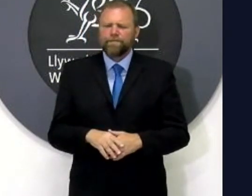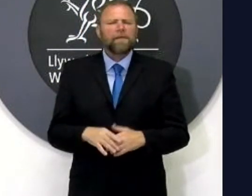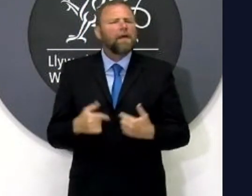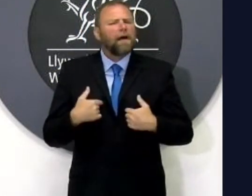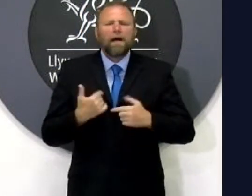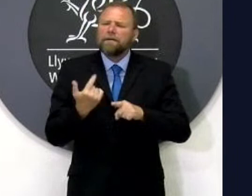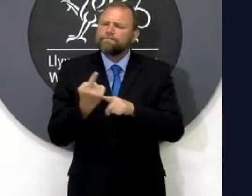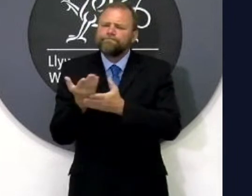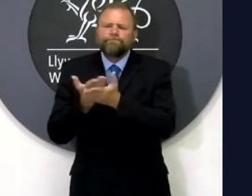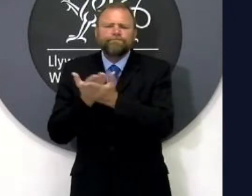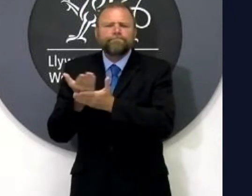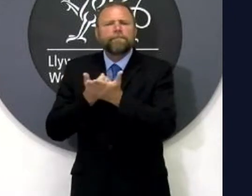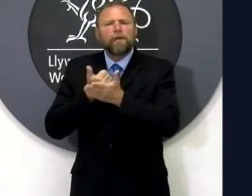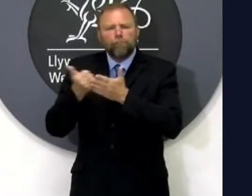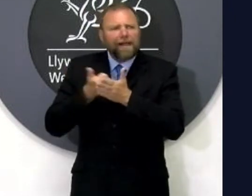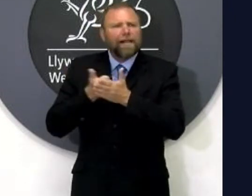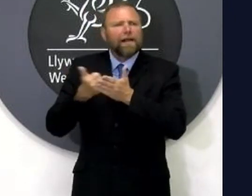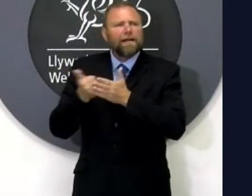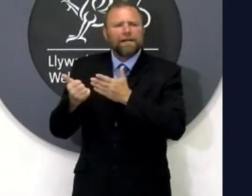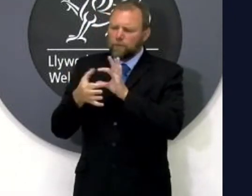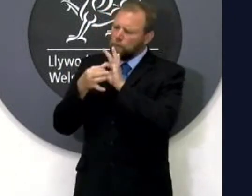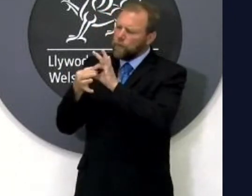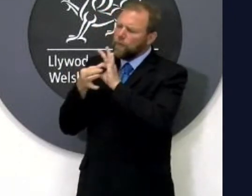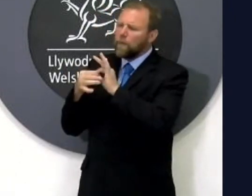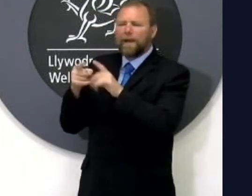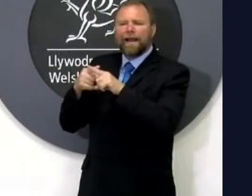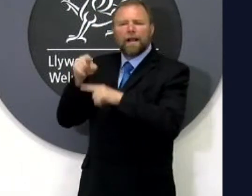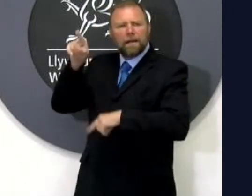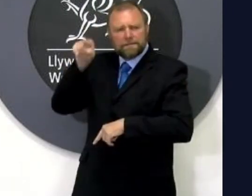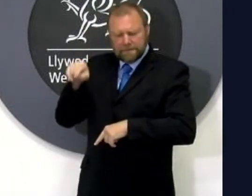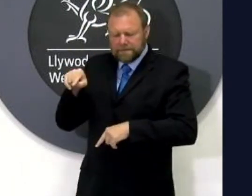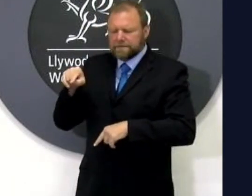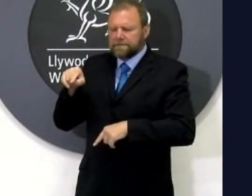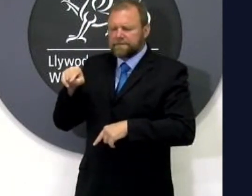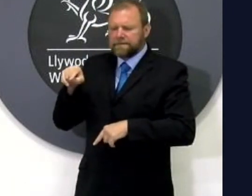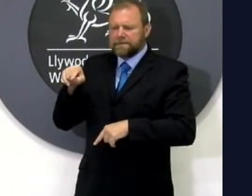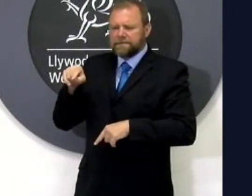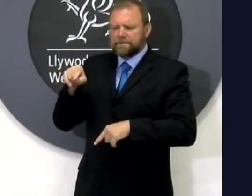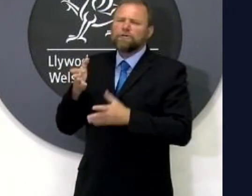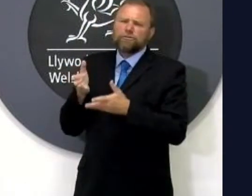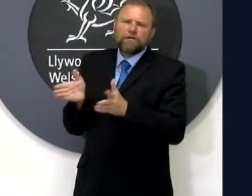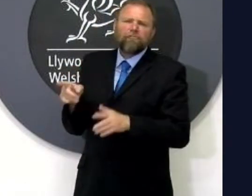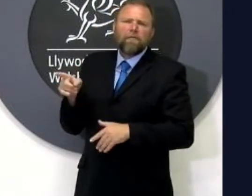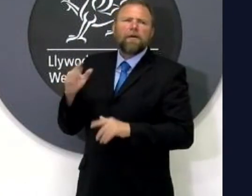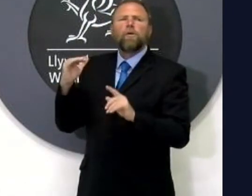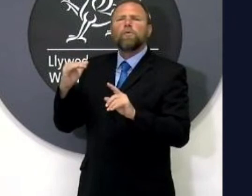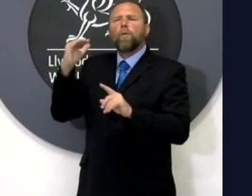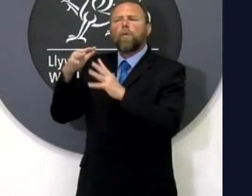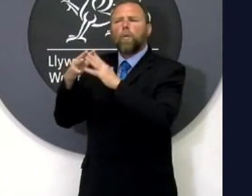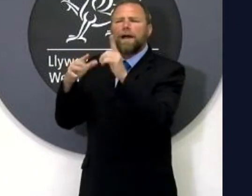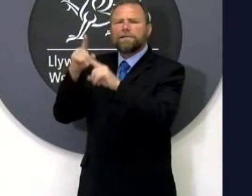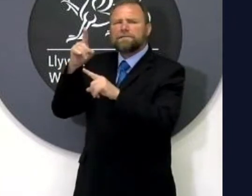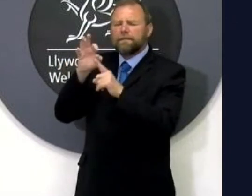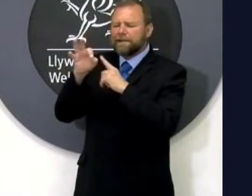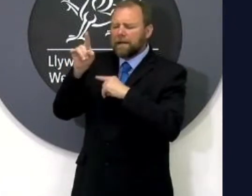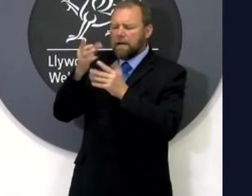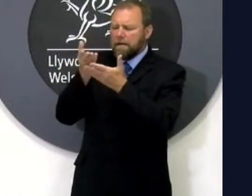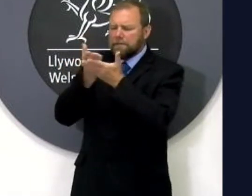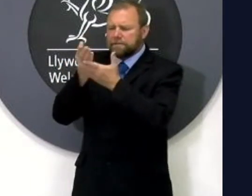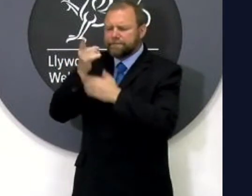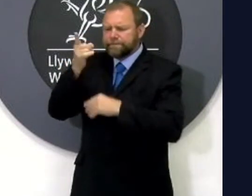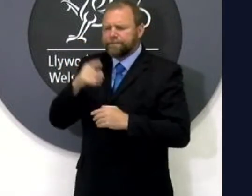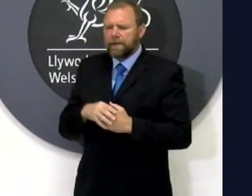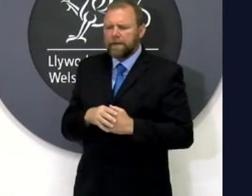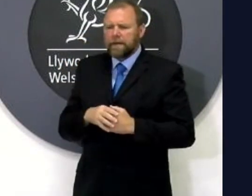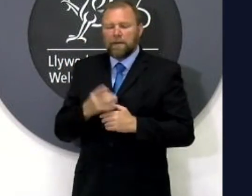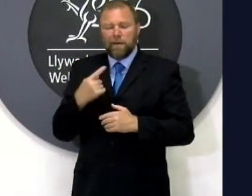counterparts in England about what's happening in England in general, but in the northwest in particular. And we are watching very